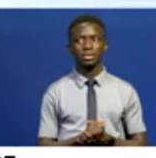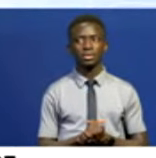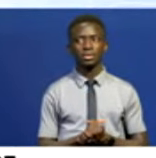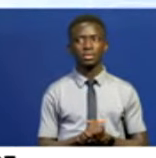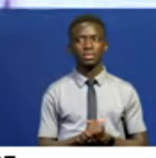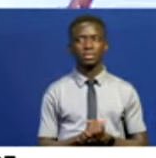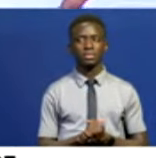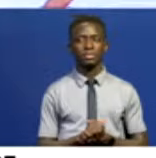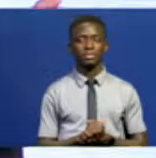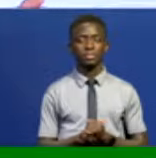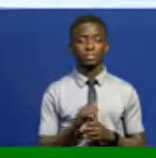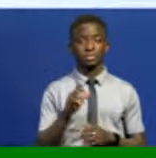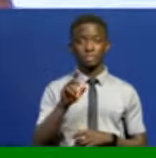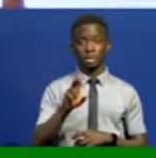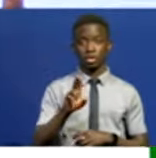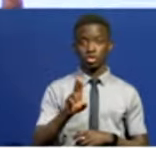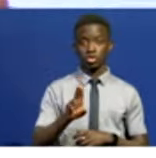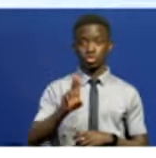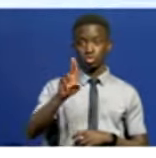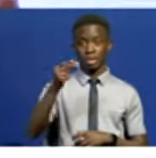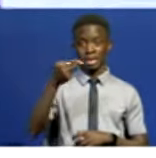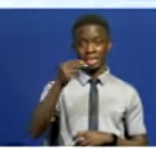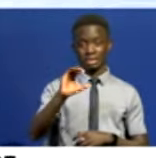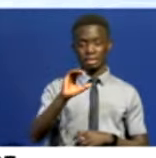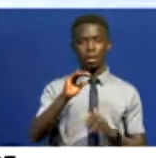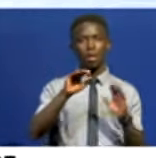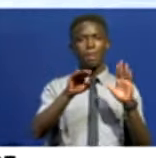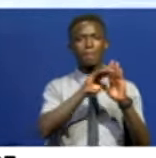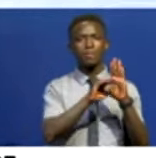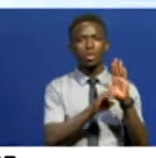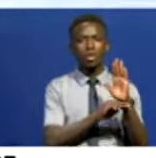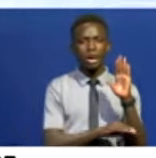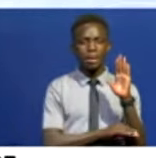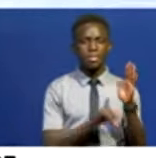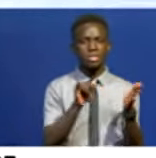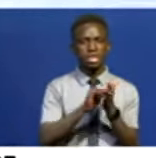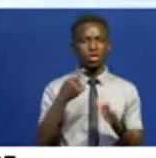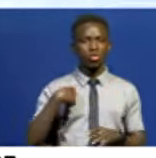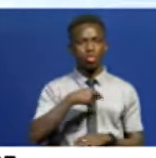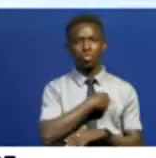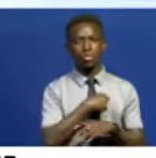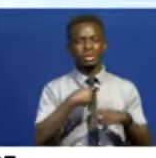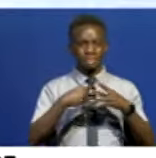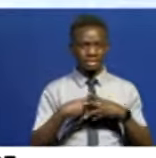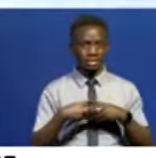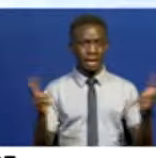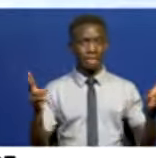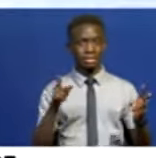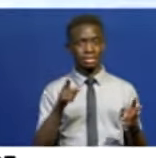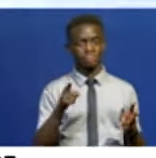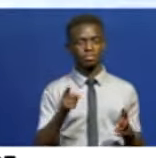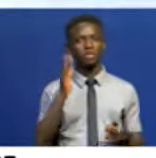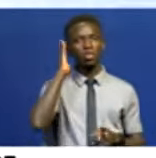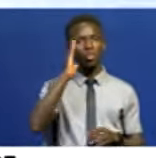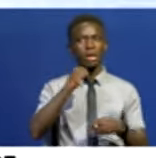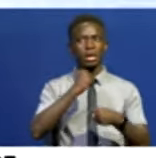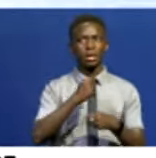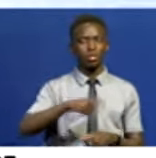the universal health coverage program that we are rolling out, we will make you our